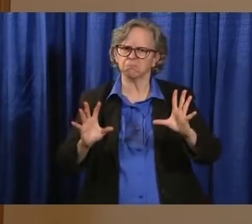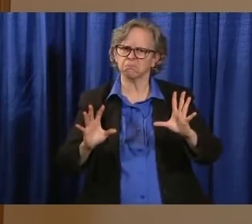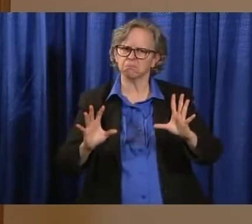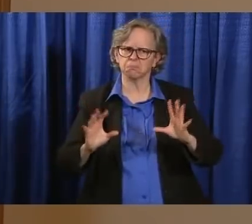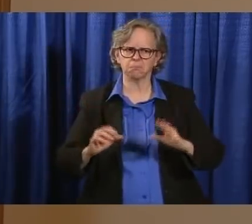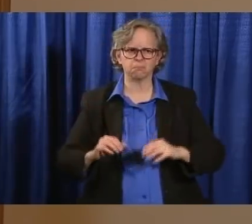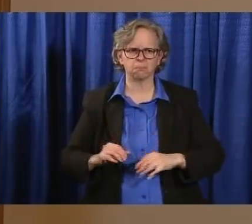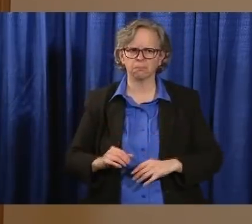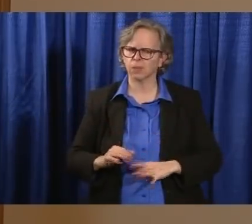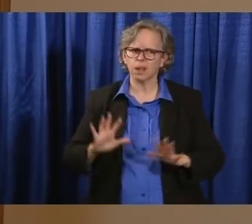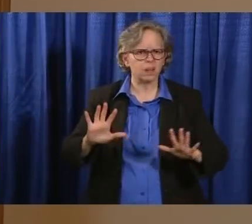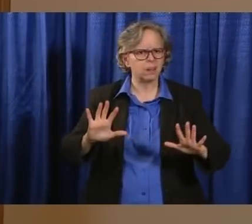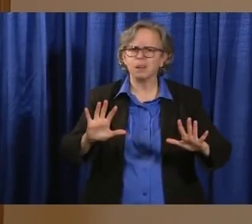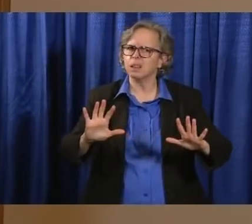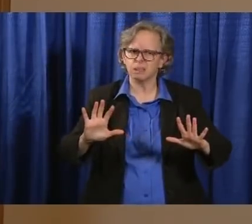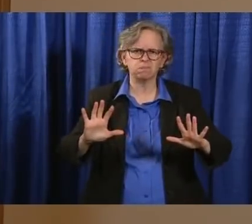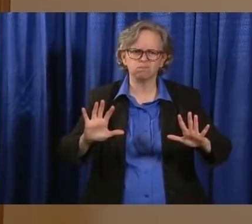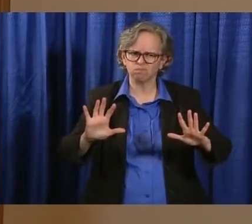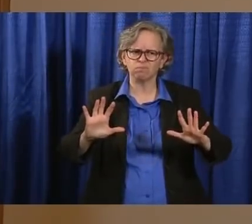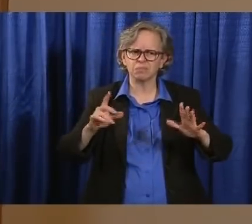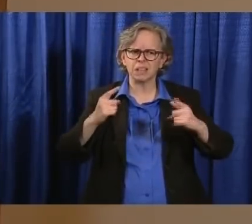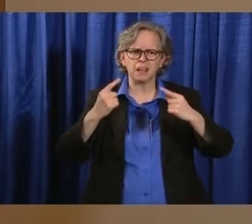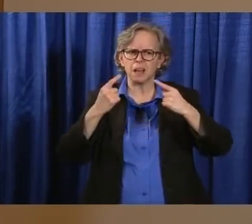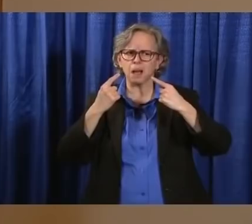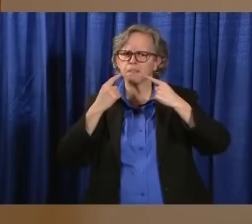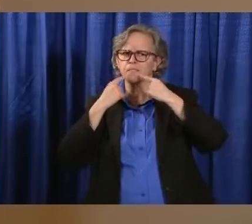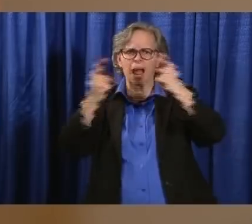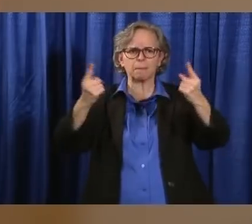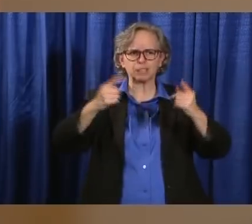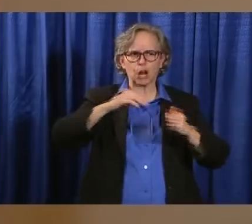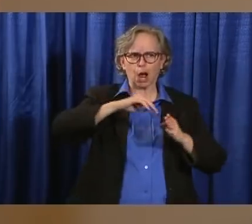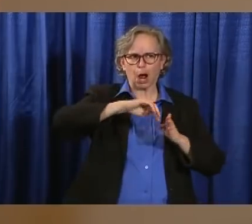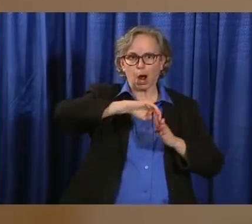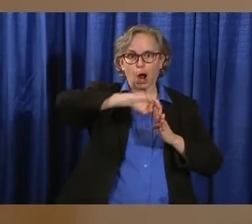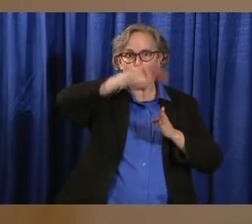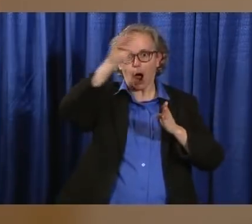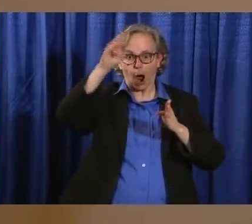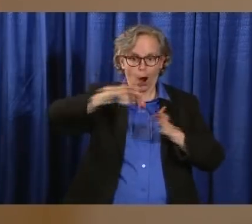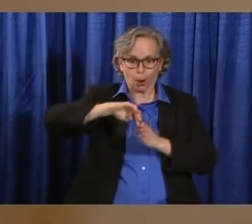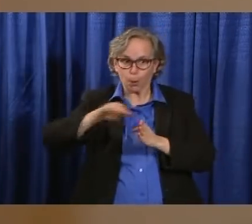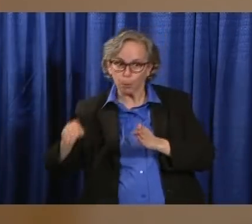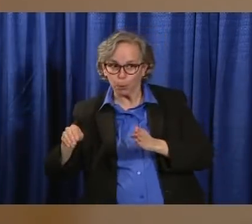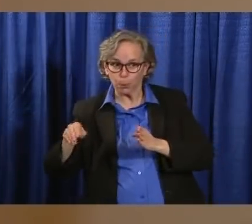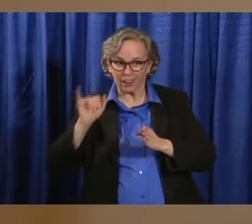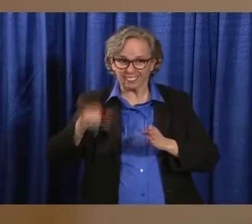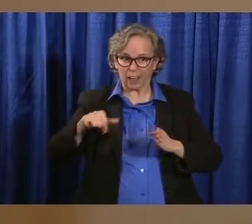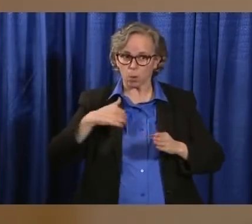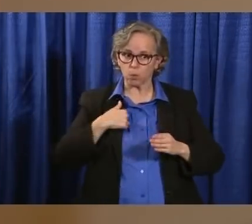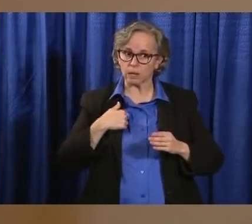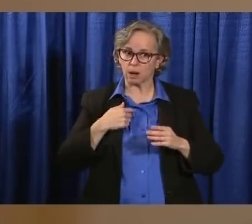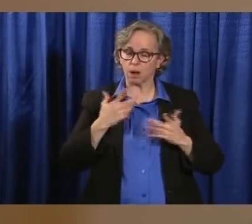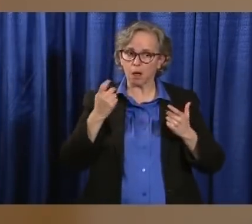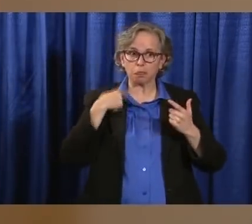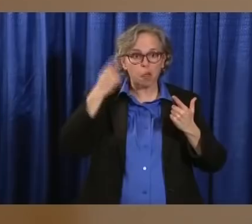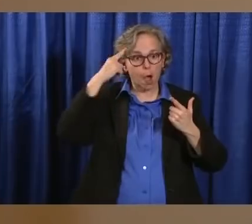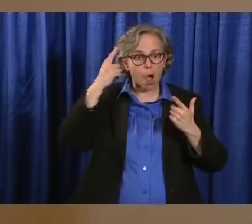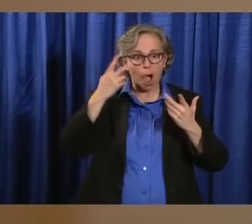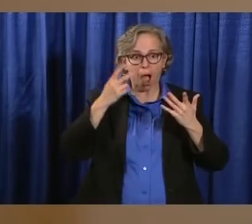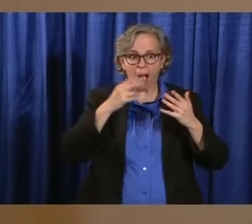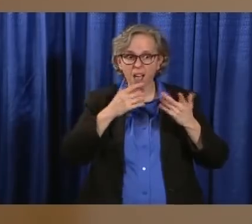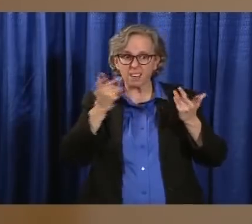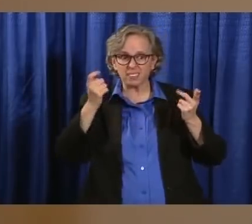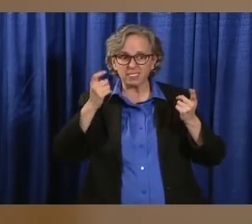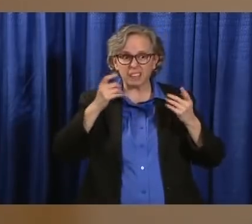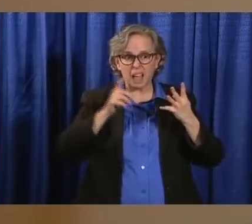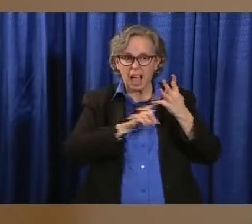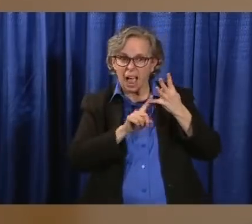so I just asked if you would pull it up. But I think, we were originally forecasting somewhere here in late April to